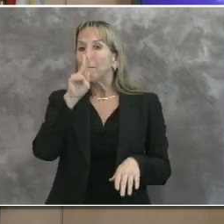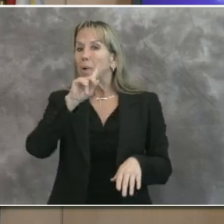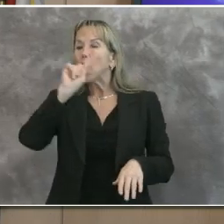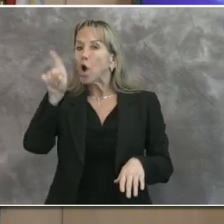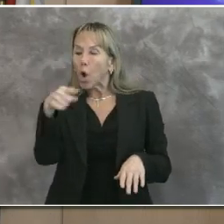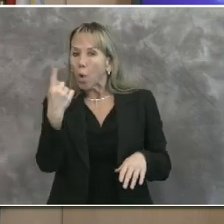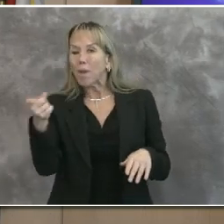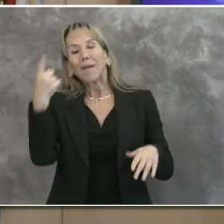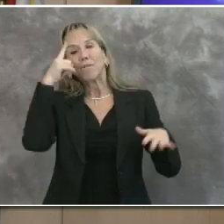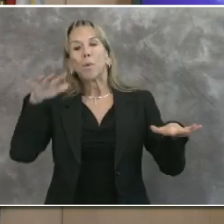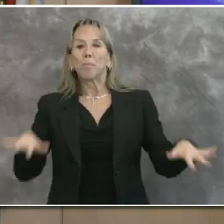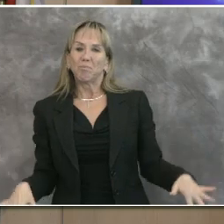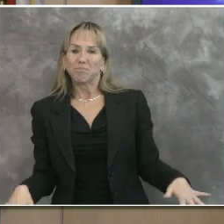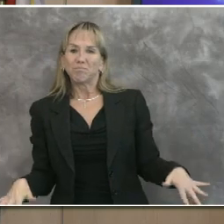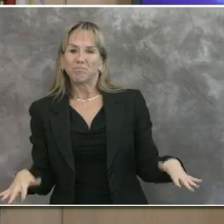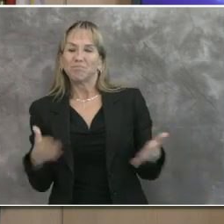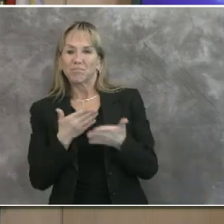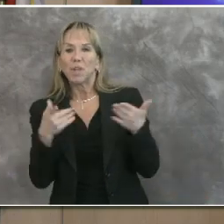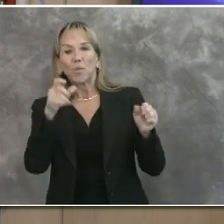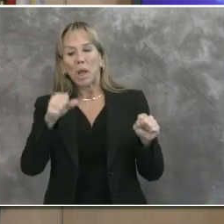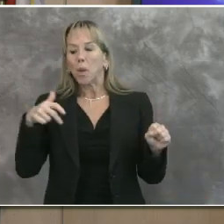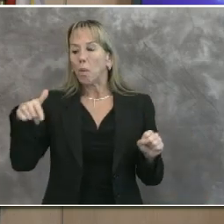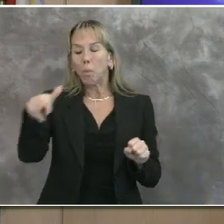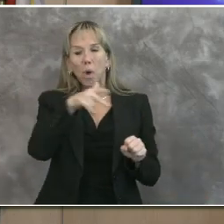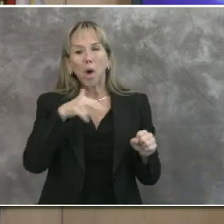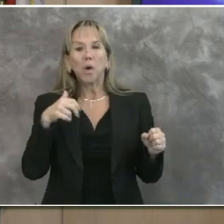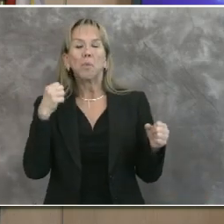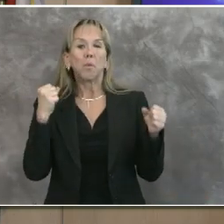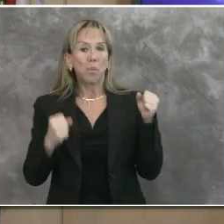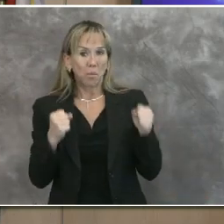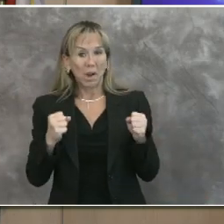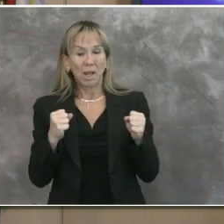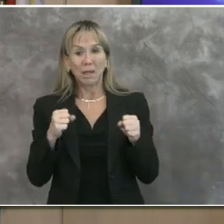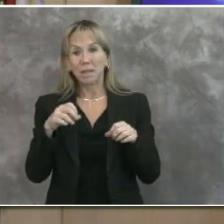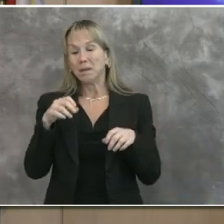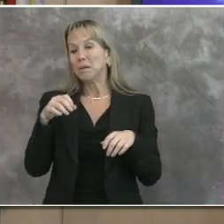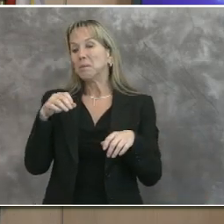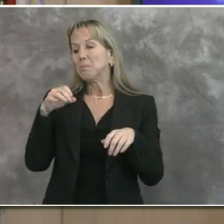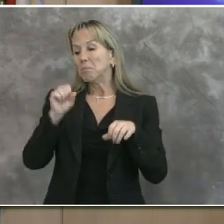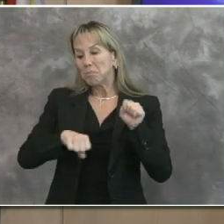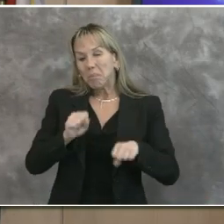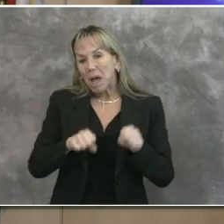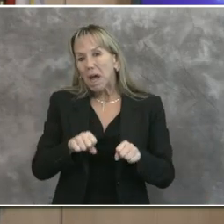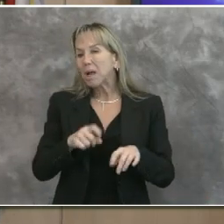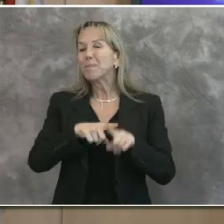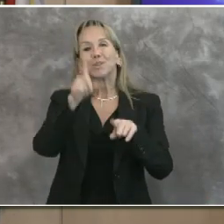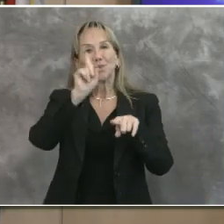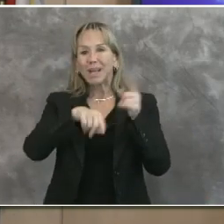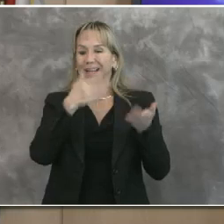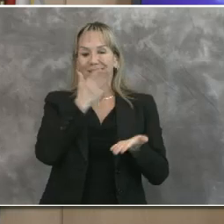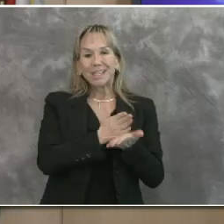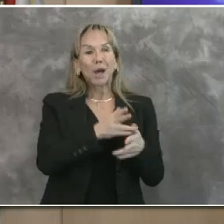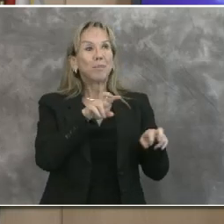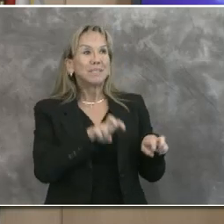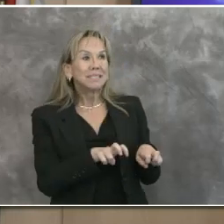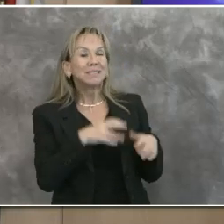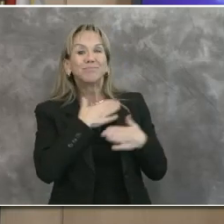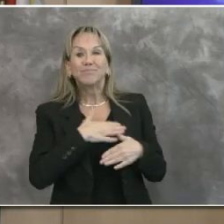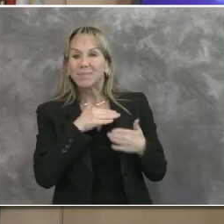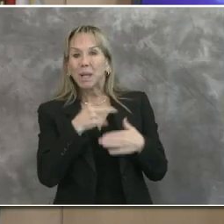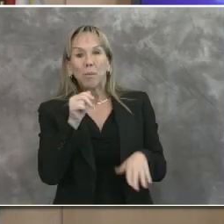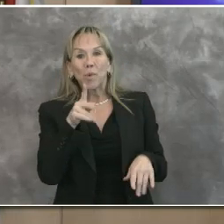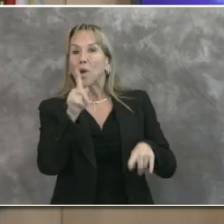passive activities. You can walk, run, or bike, but you can't sit and stop. You can't play sports. You can't do things like